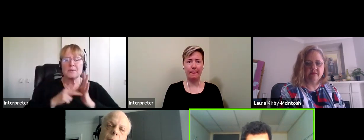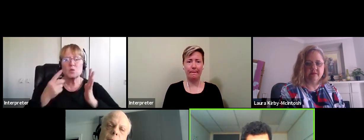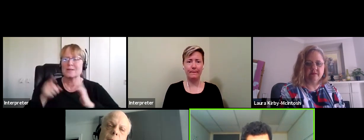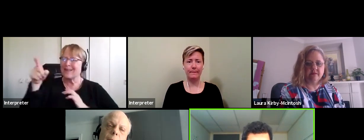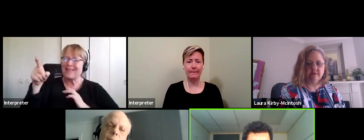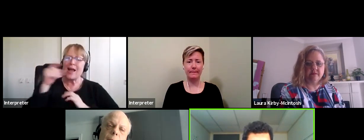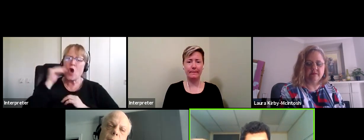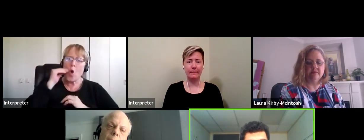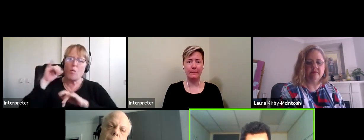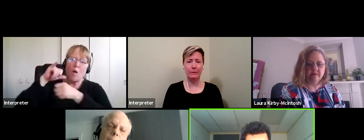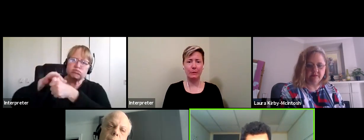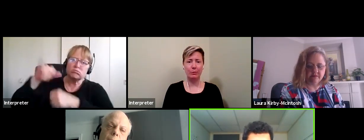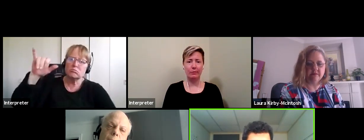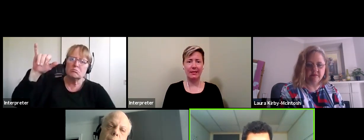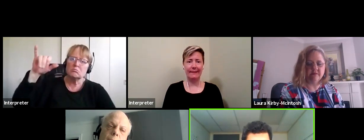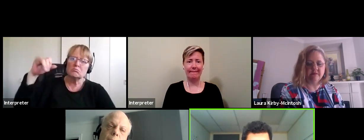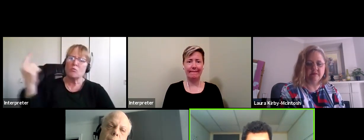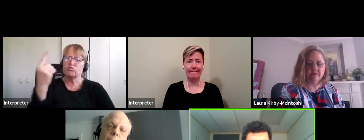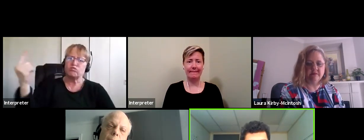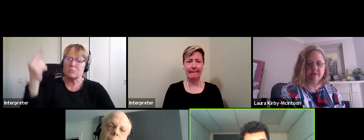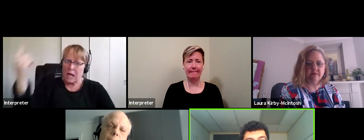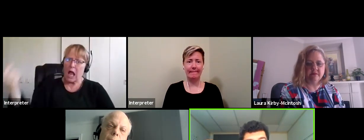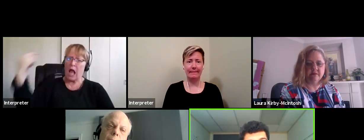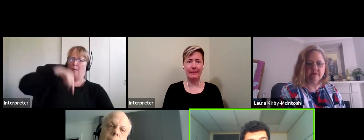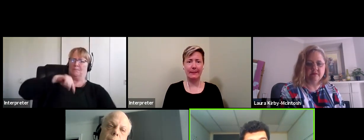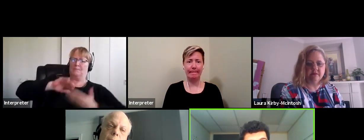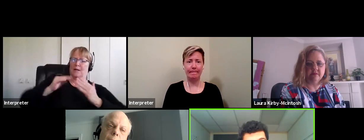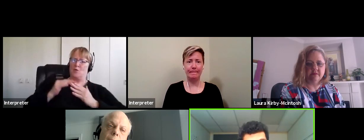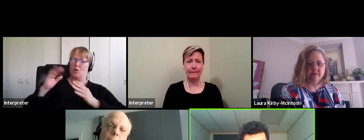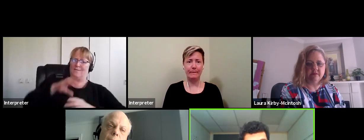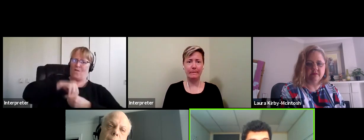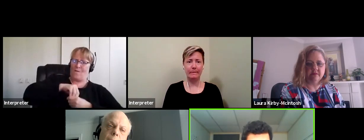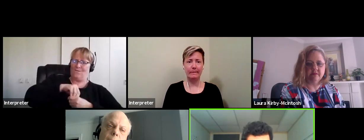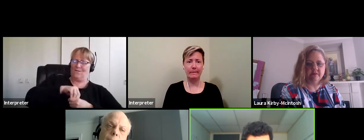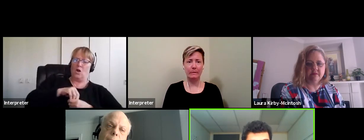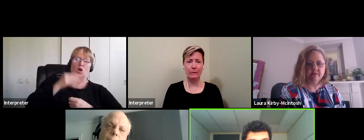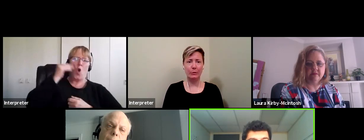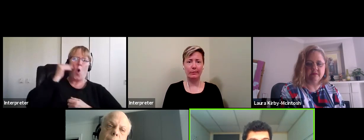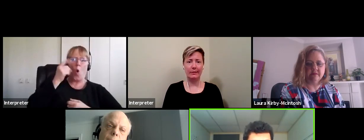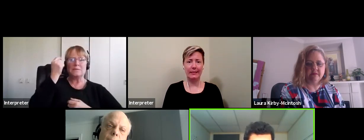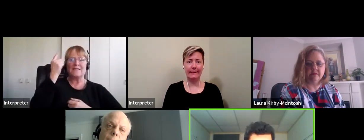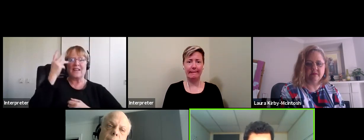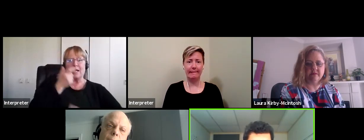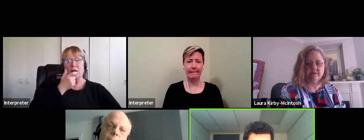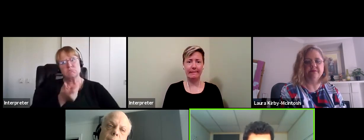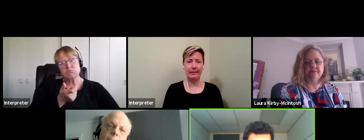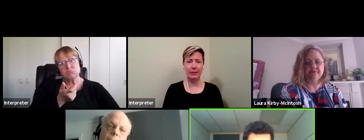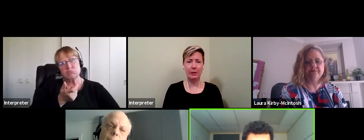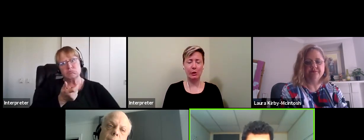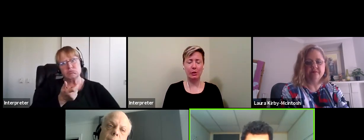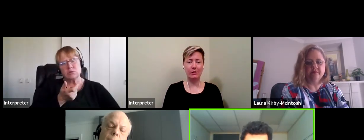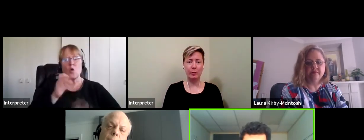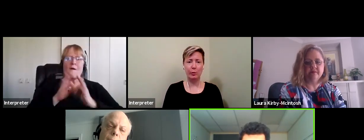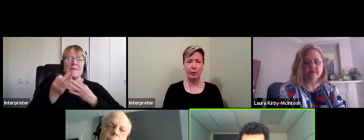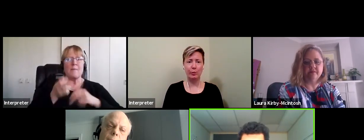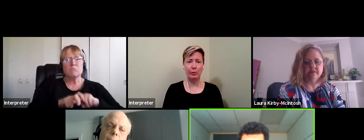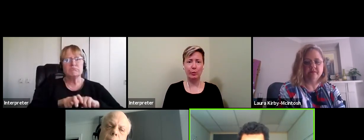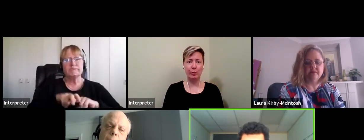of their home into the community to do something that isn't just being at home, watching TV or being with your family, that kind of